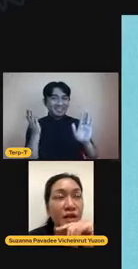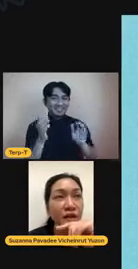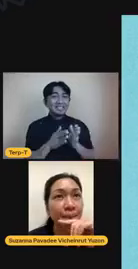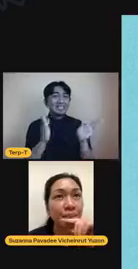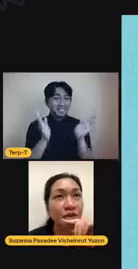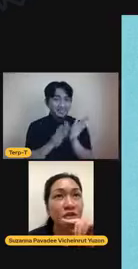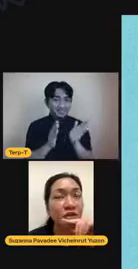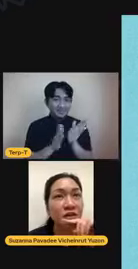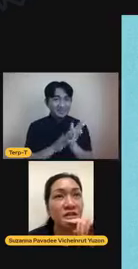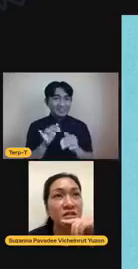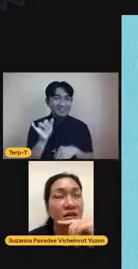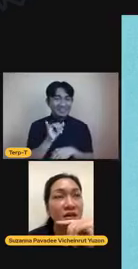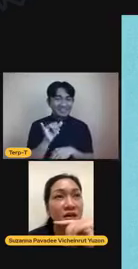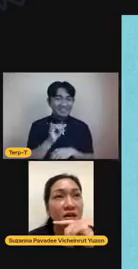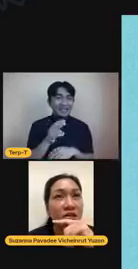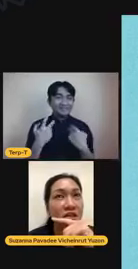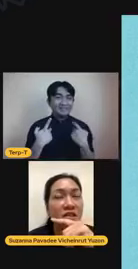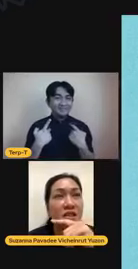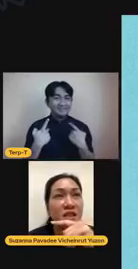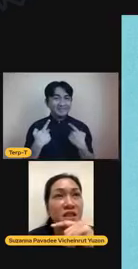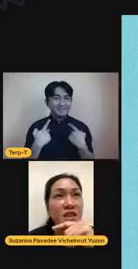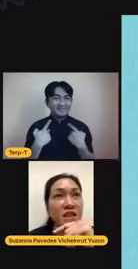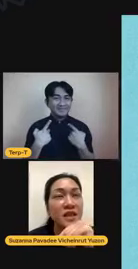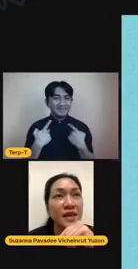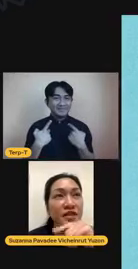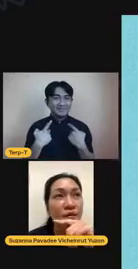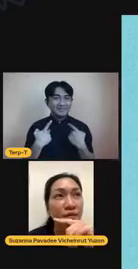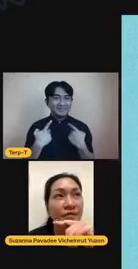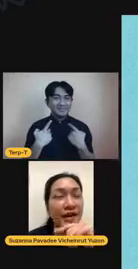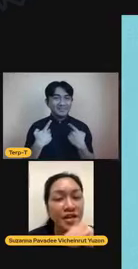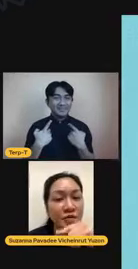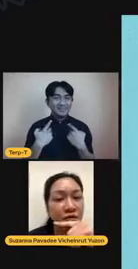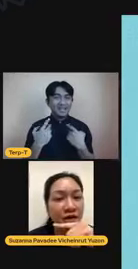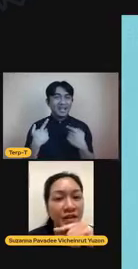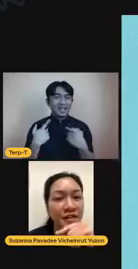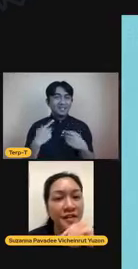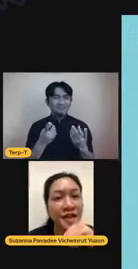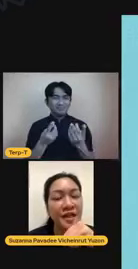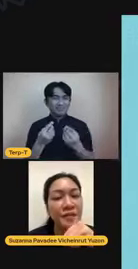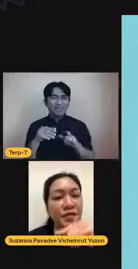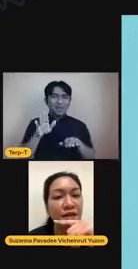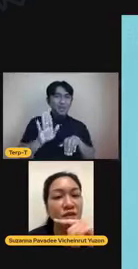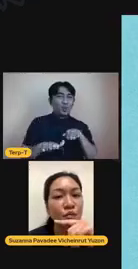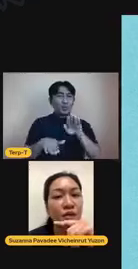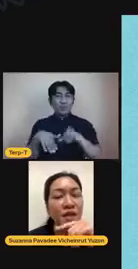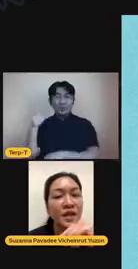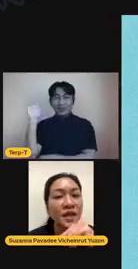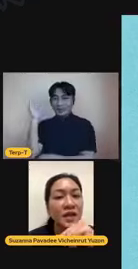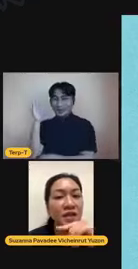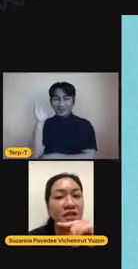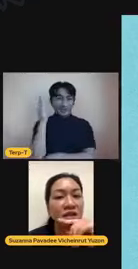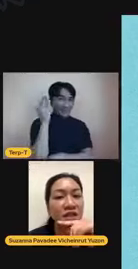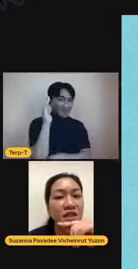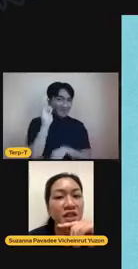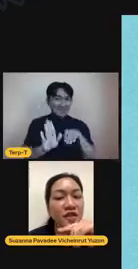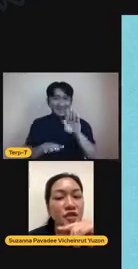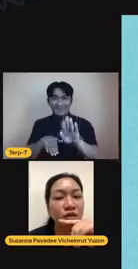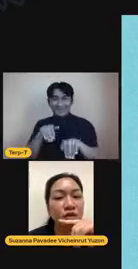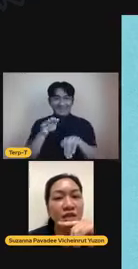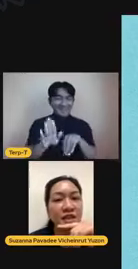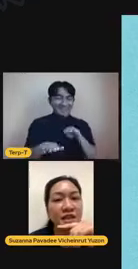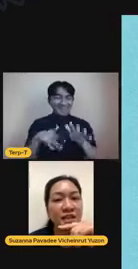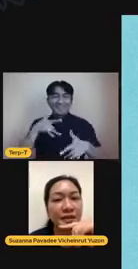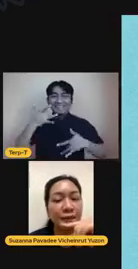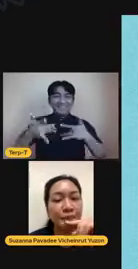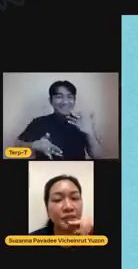school. She does, you know, she likes doing fashion walks. So that's really, and she